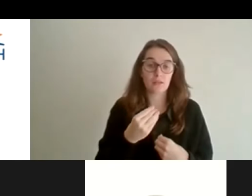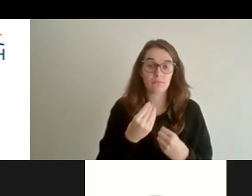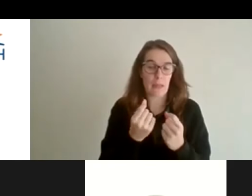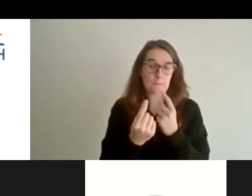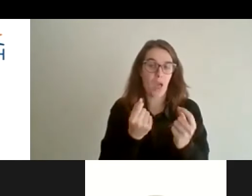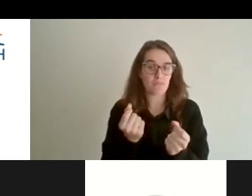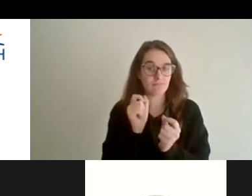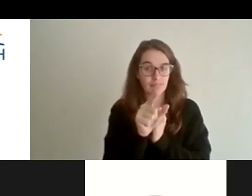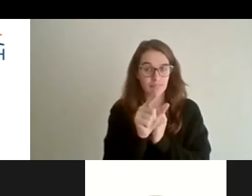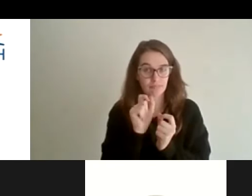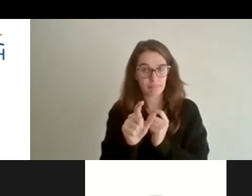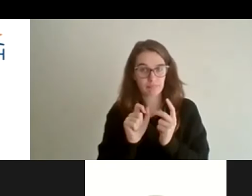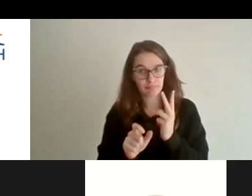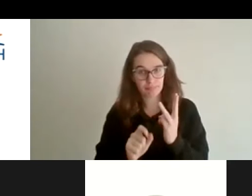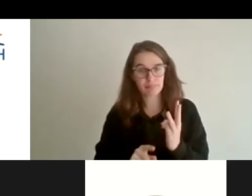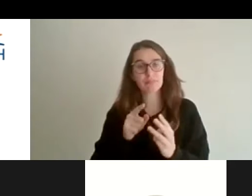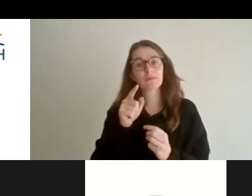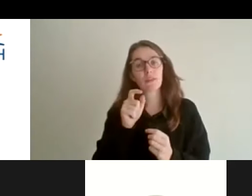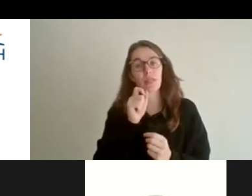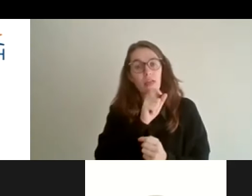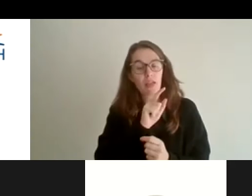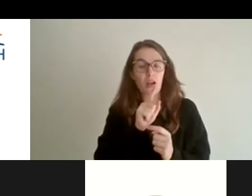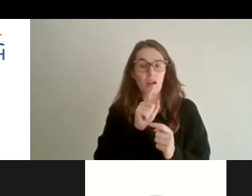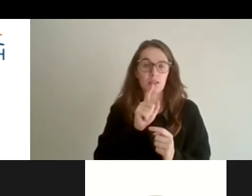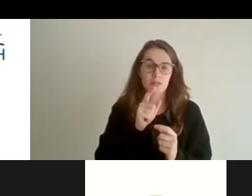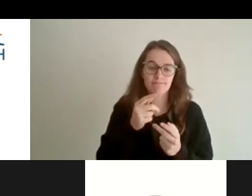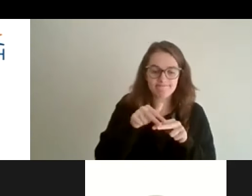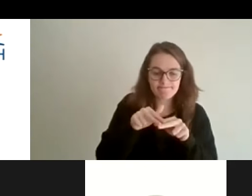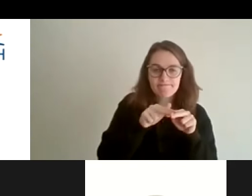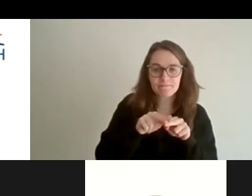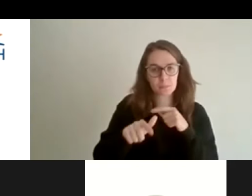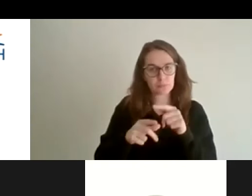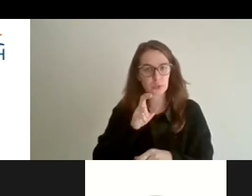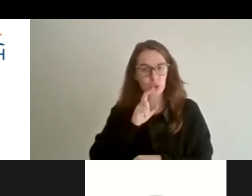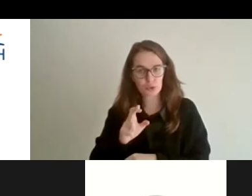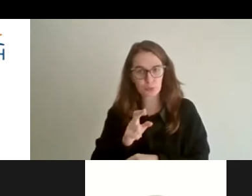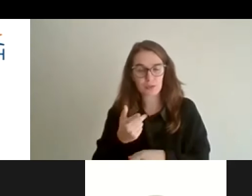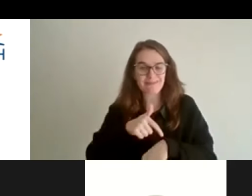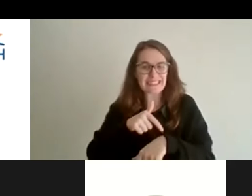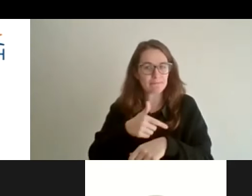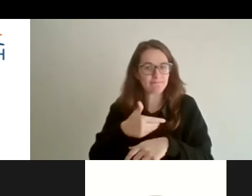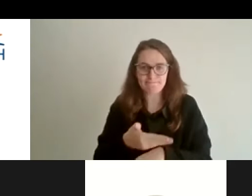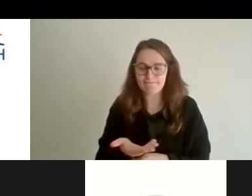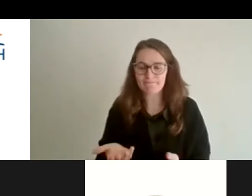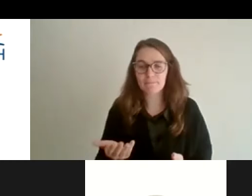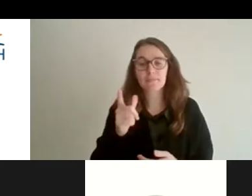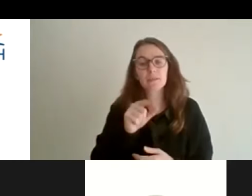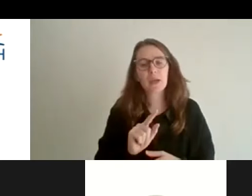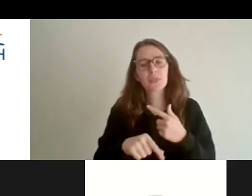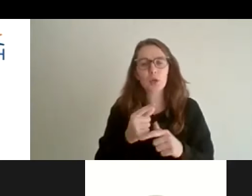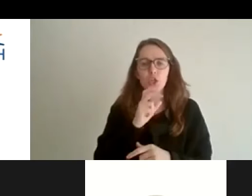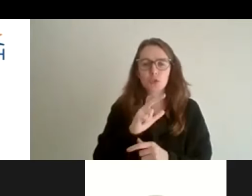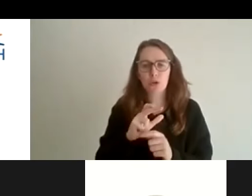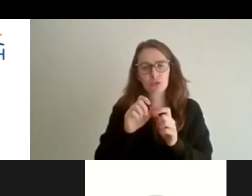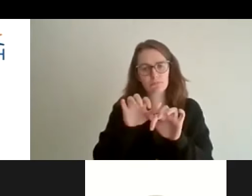to our professors and panelists so they can answer them. And we will send out all the replies to you by email. And